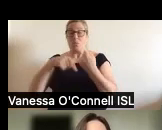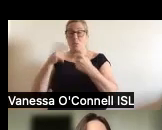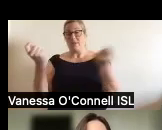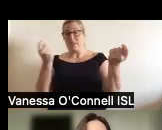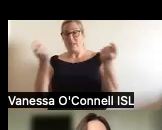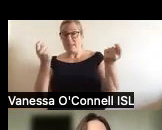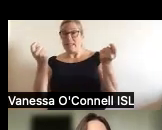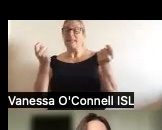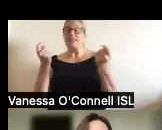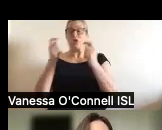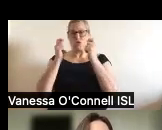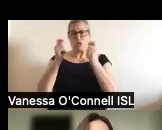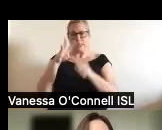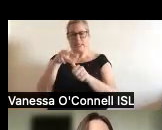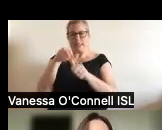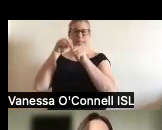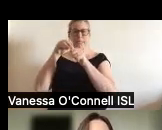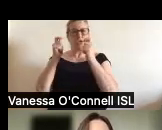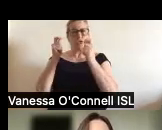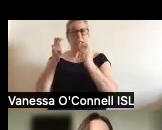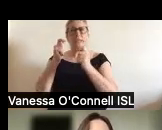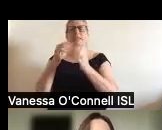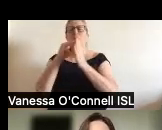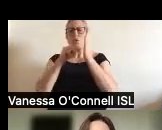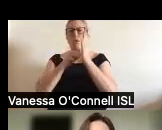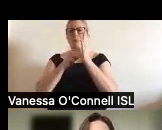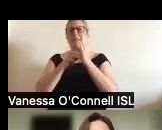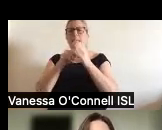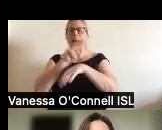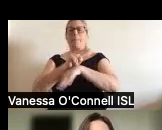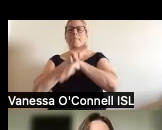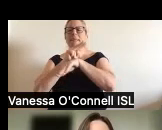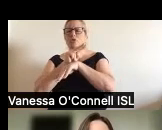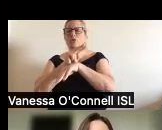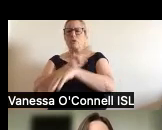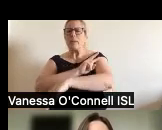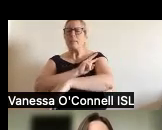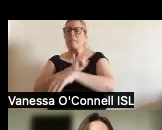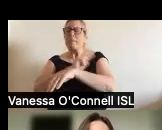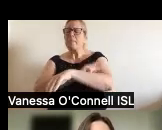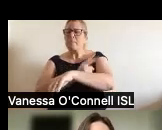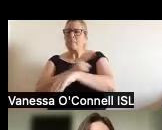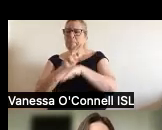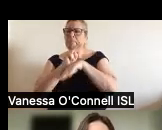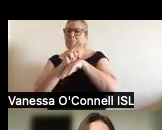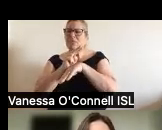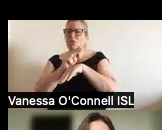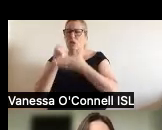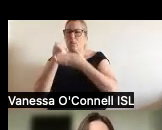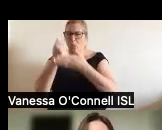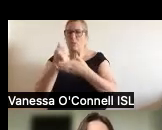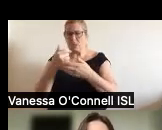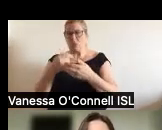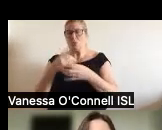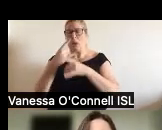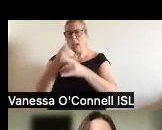training programs, events and mentoring supports that have helped hundreds of women get elected to local and national level, as Rachel mentioned